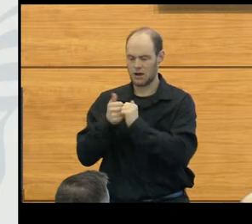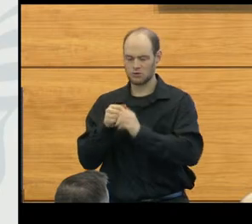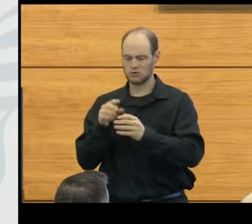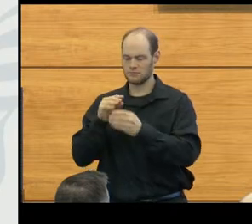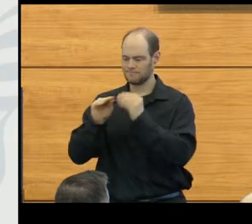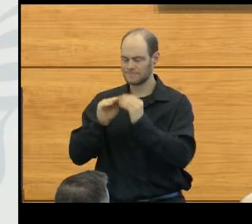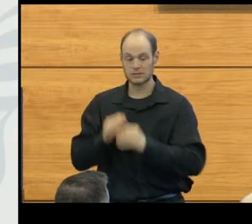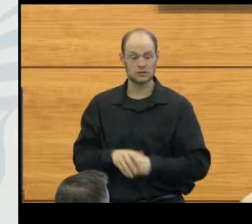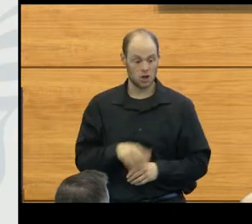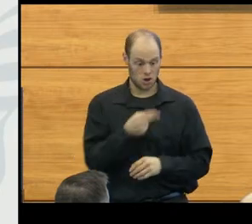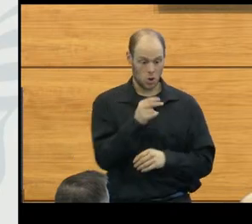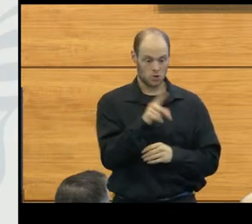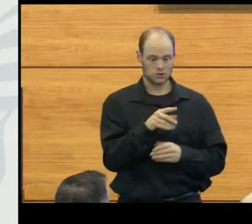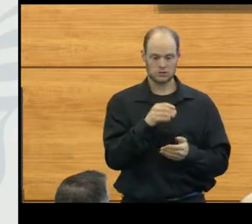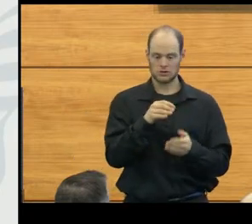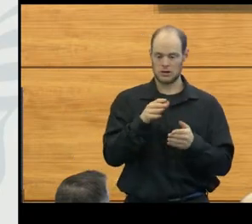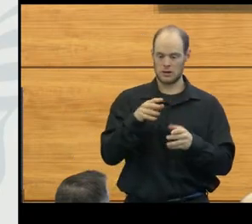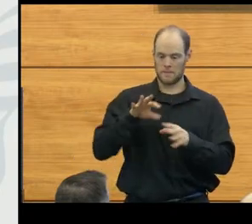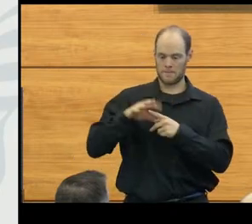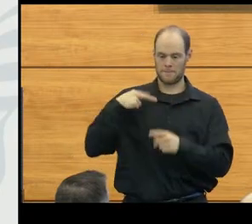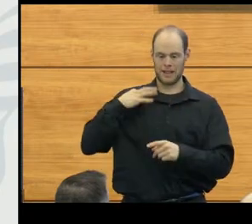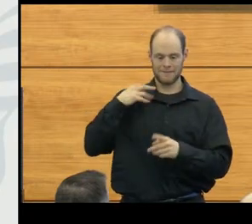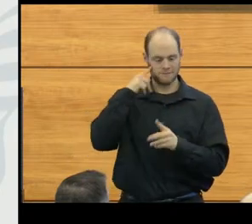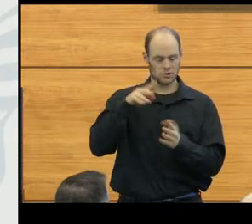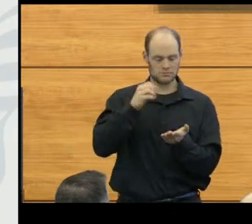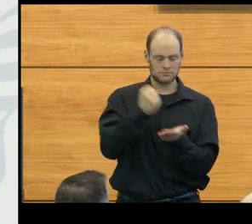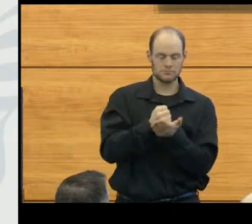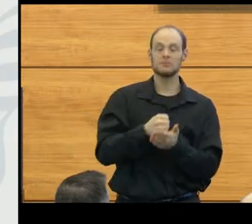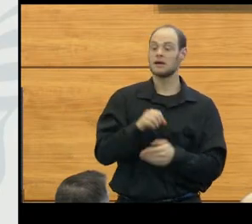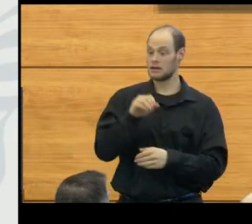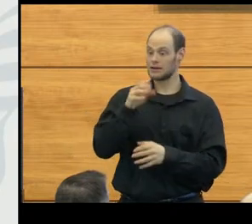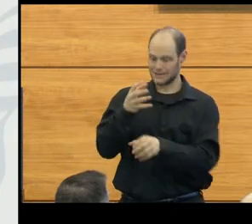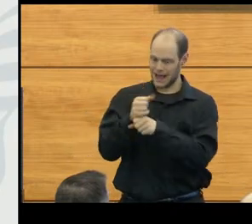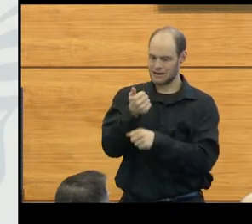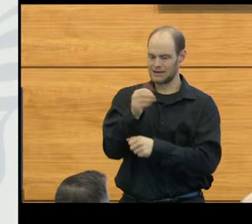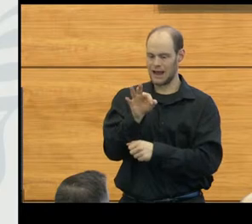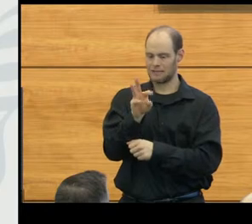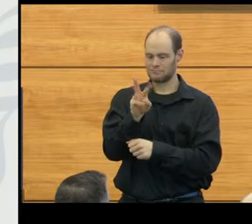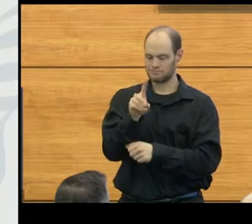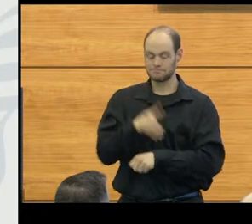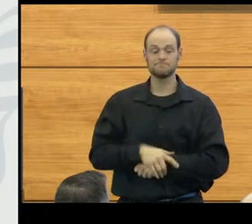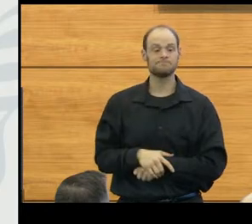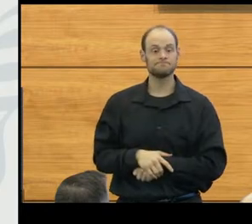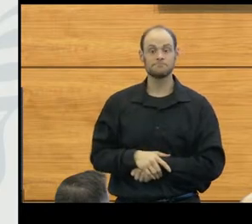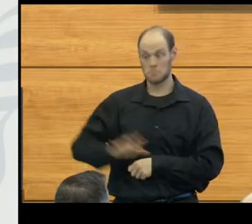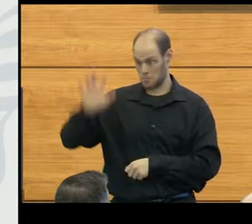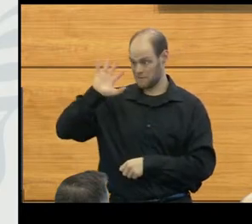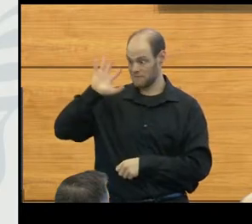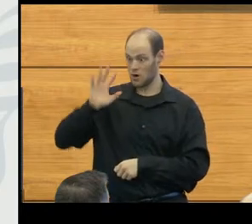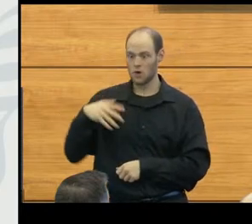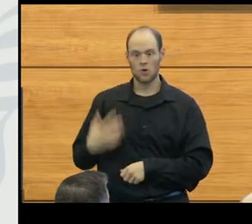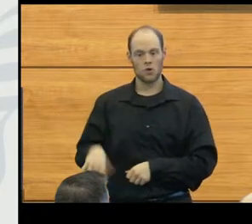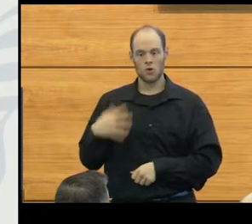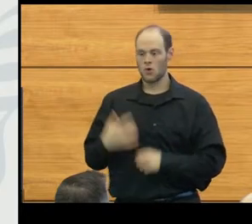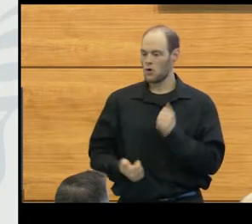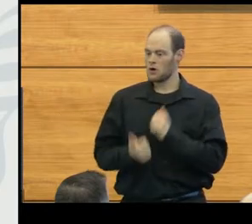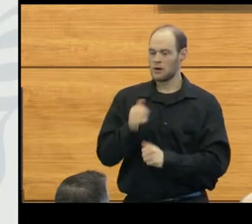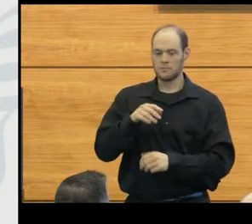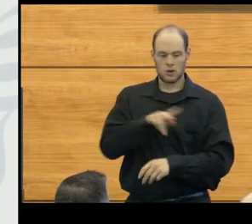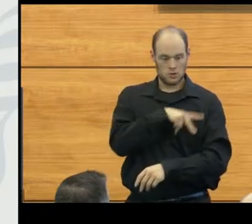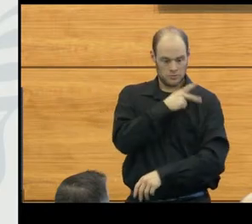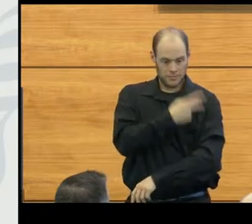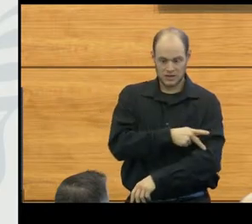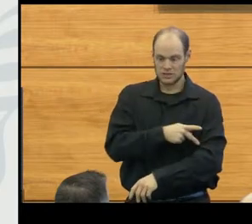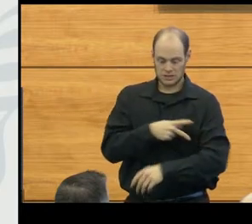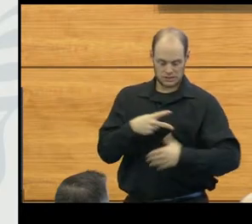1956, Halter applied for a patent, and he eventually received it in 1961. Initially, the majority of patients that